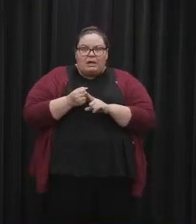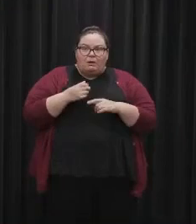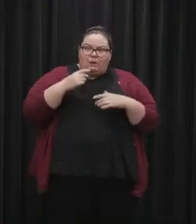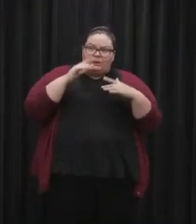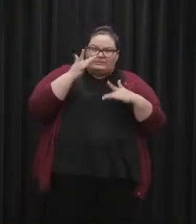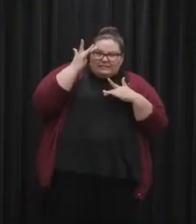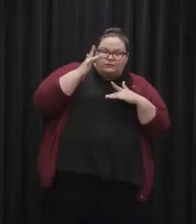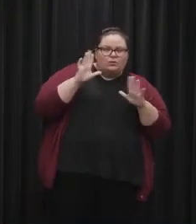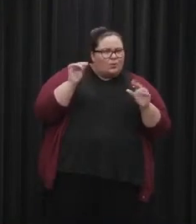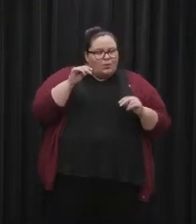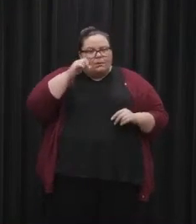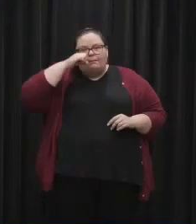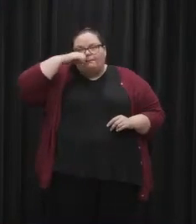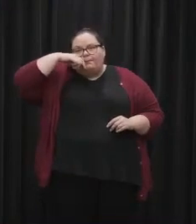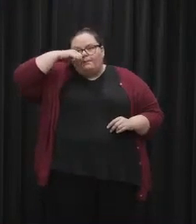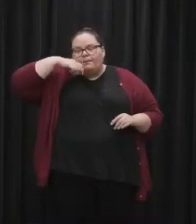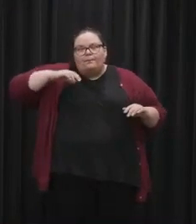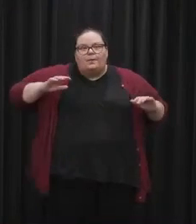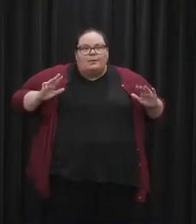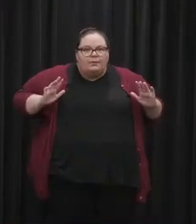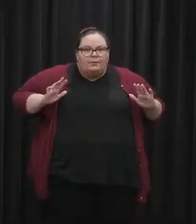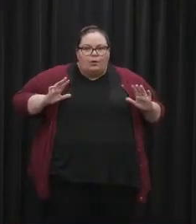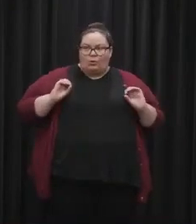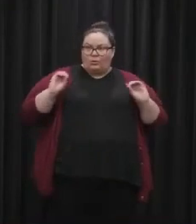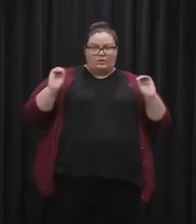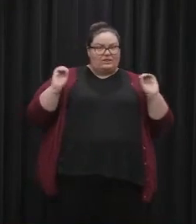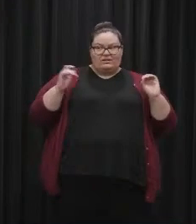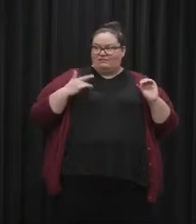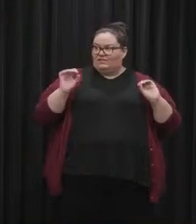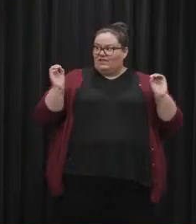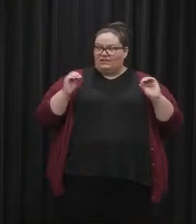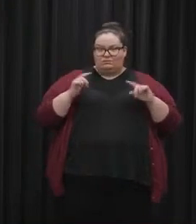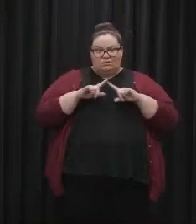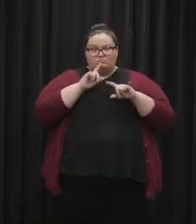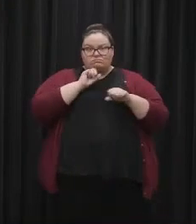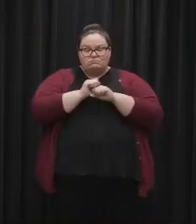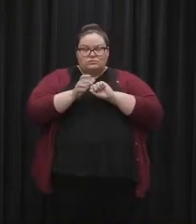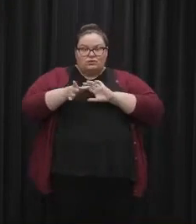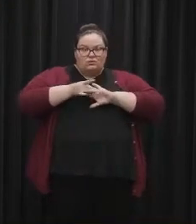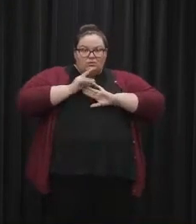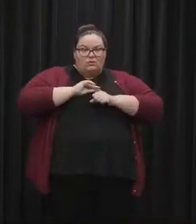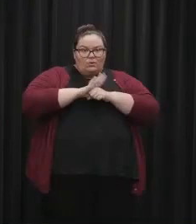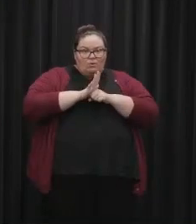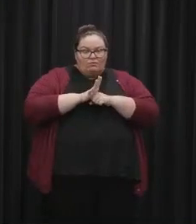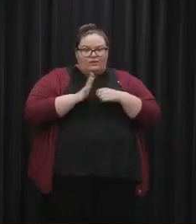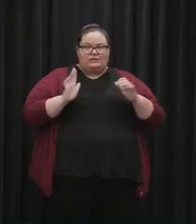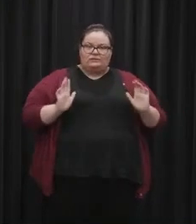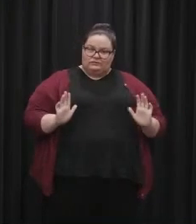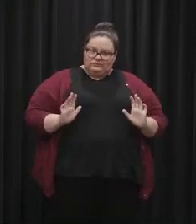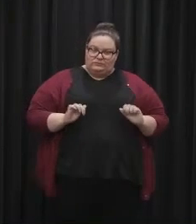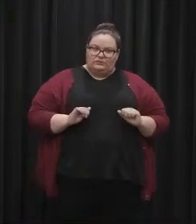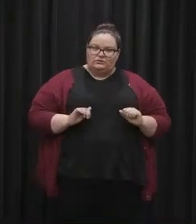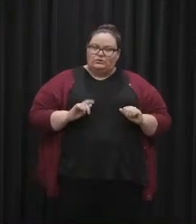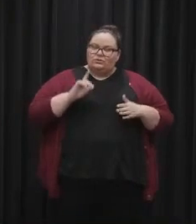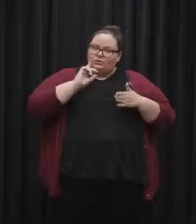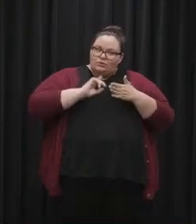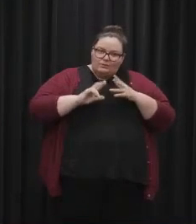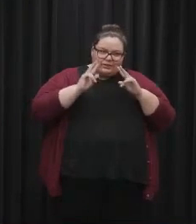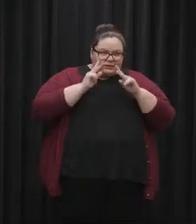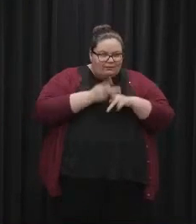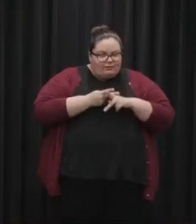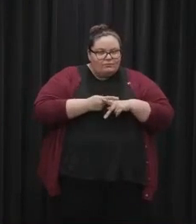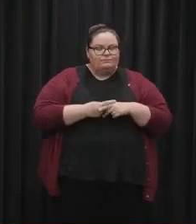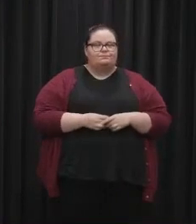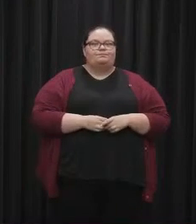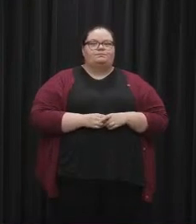monitor your health and request a test using the online form. Students who are traveling from an orange zone or who have been